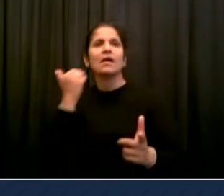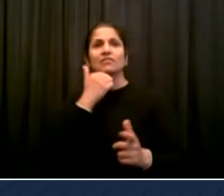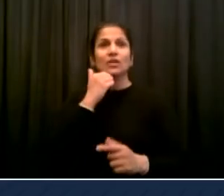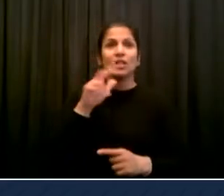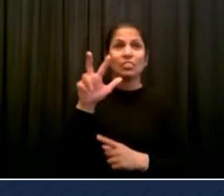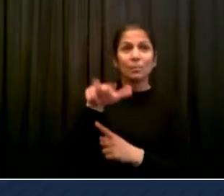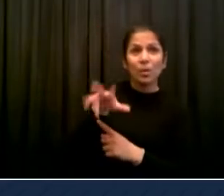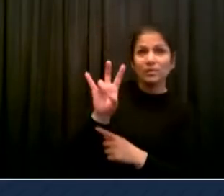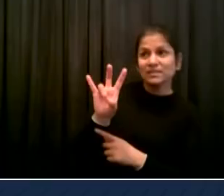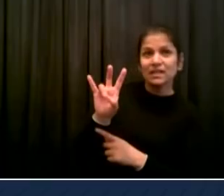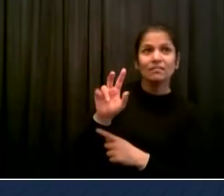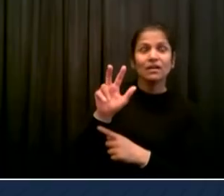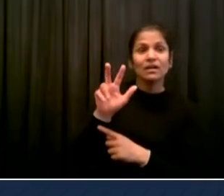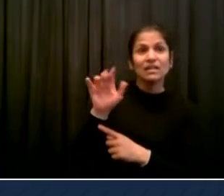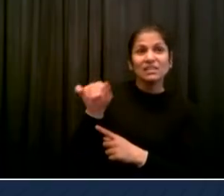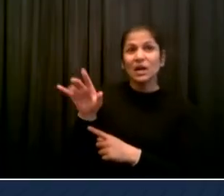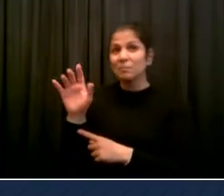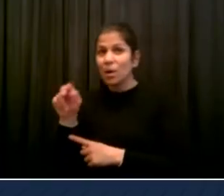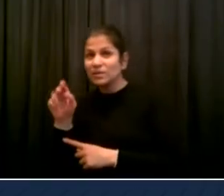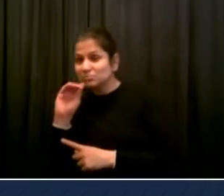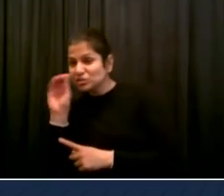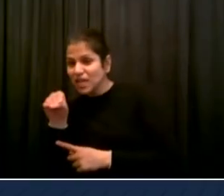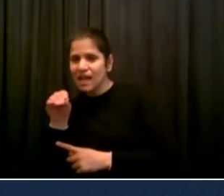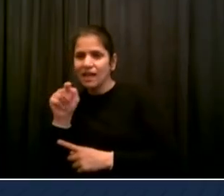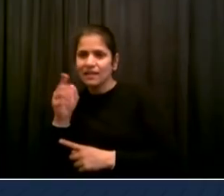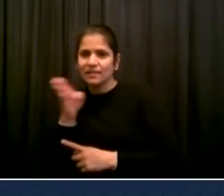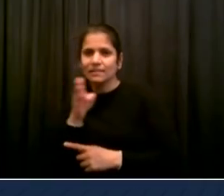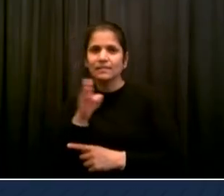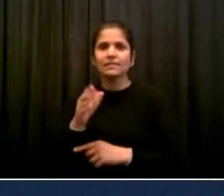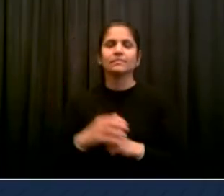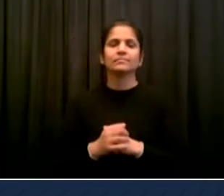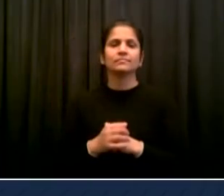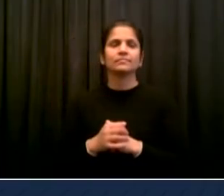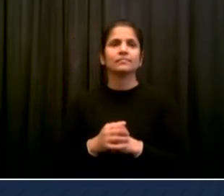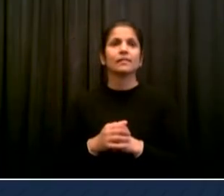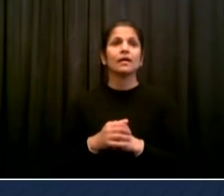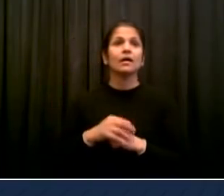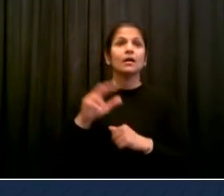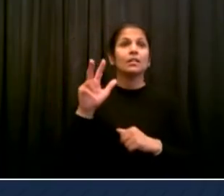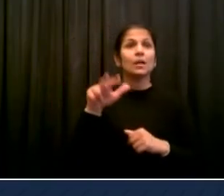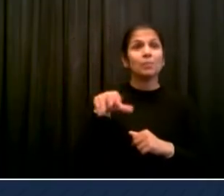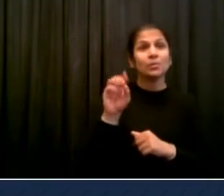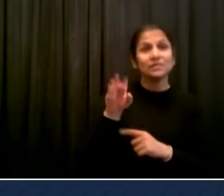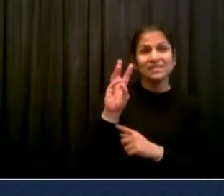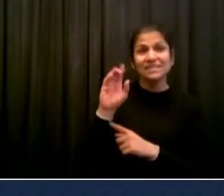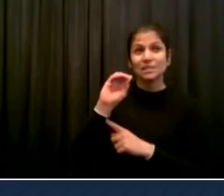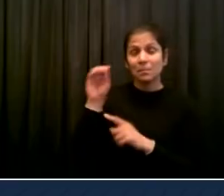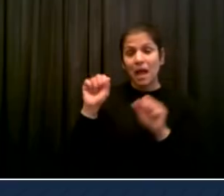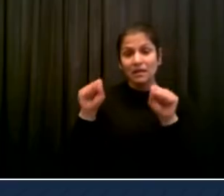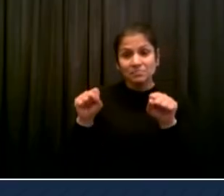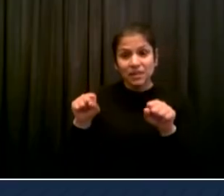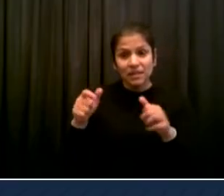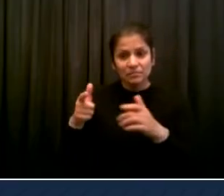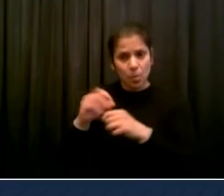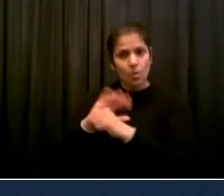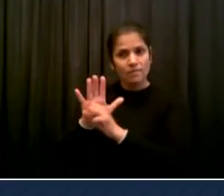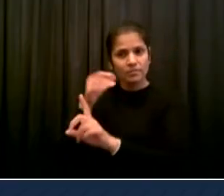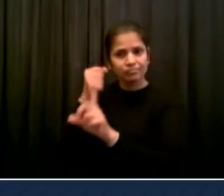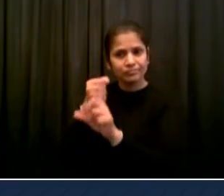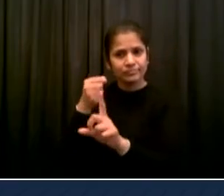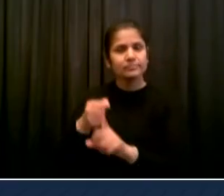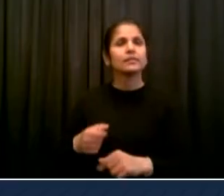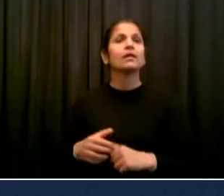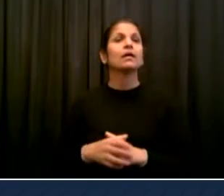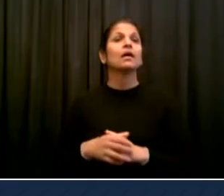37.73%. Hospitalization rate, 3.76 per 100,000. Number 2, new reported cases on a